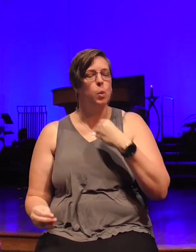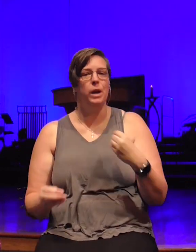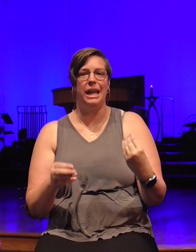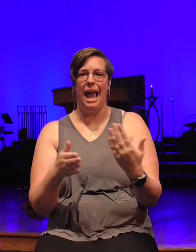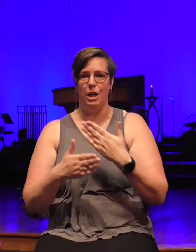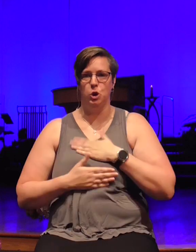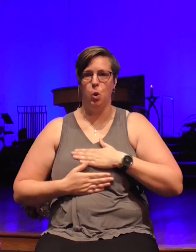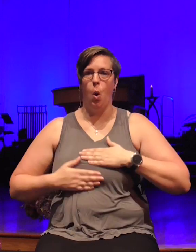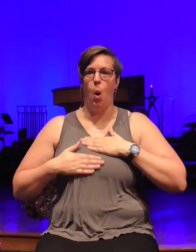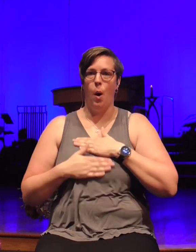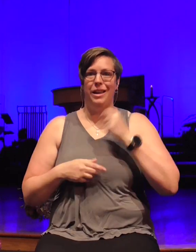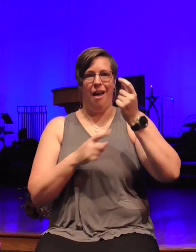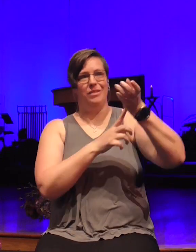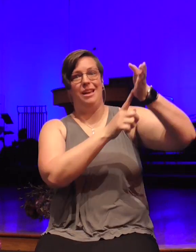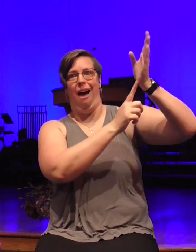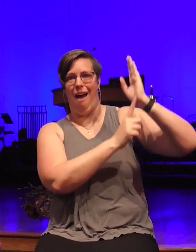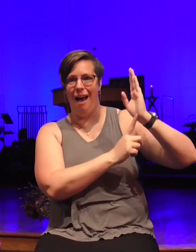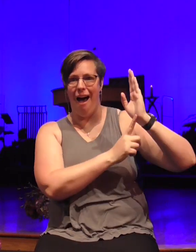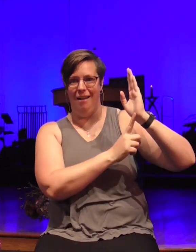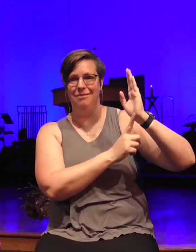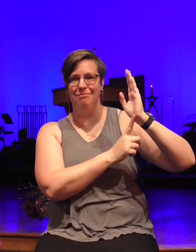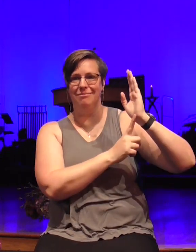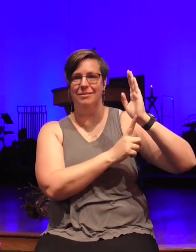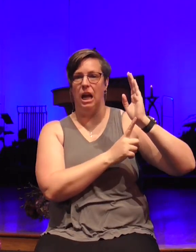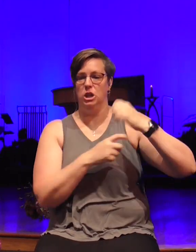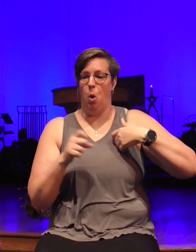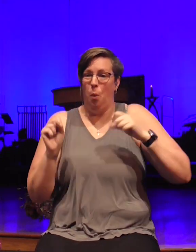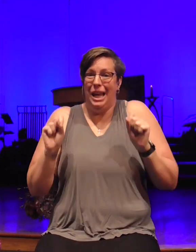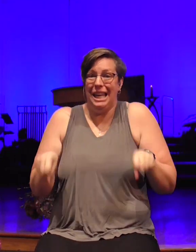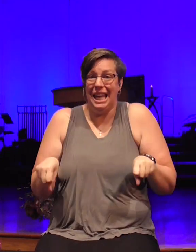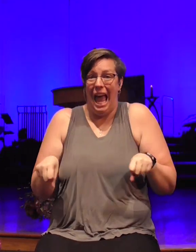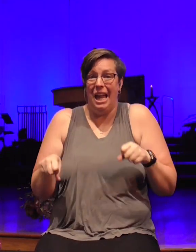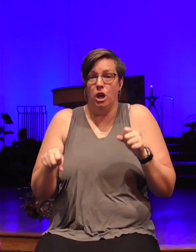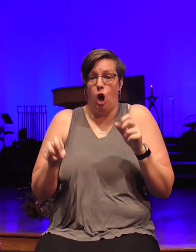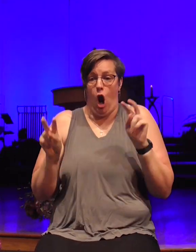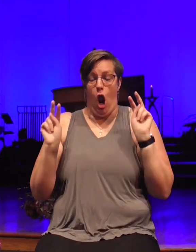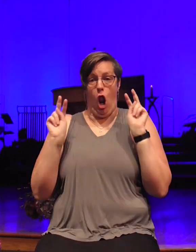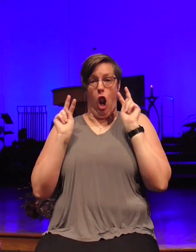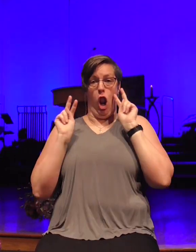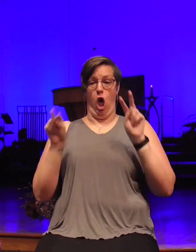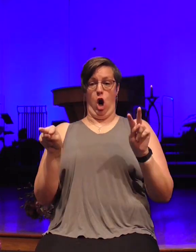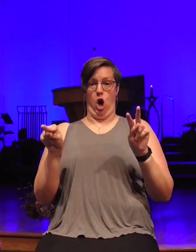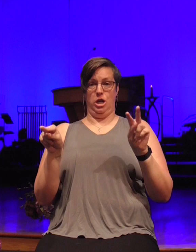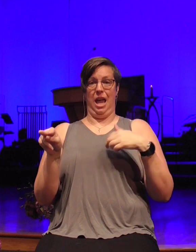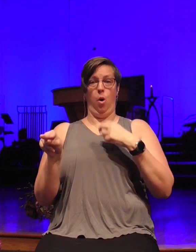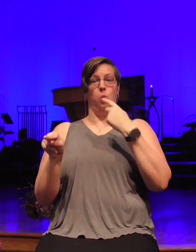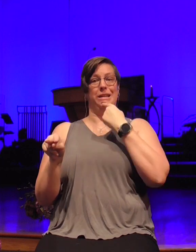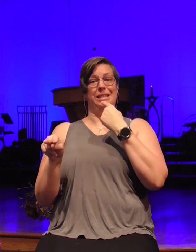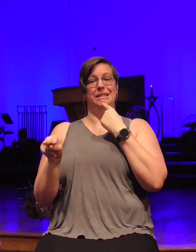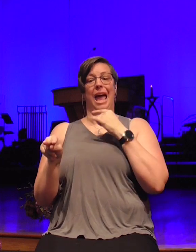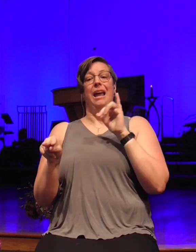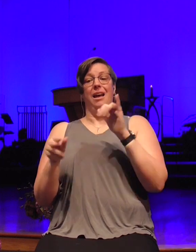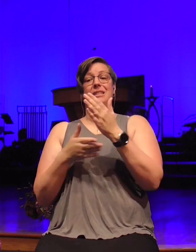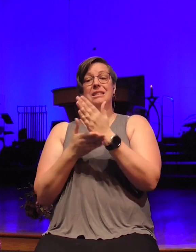this God presence. And so we can look at everything and say, somewhere along the way, for everything and